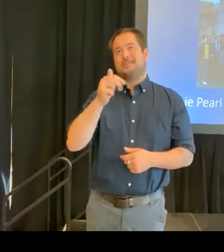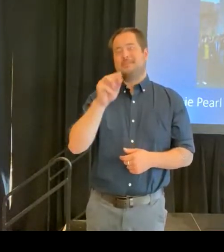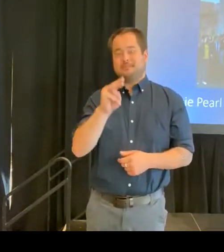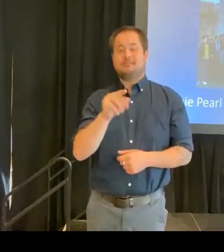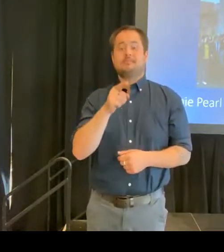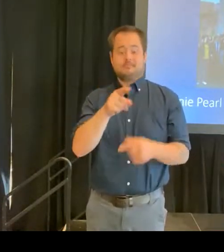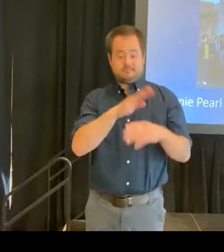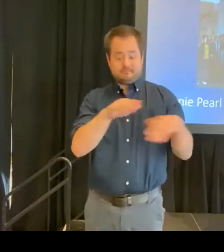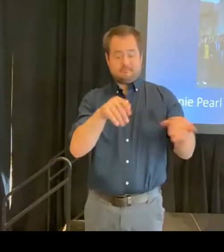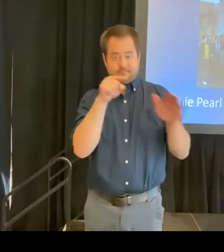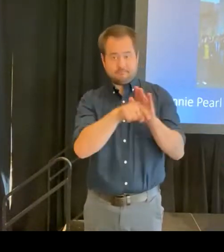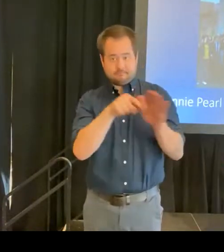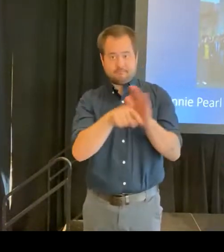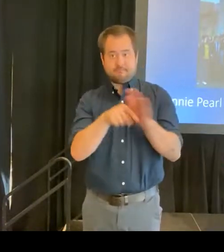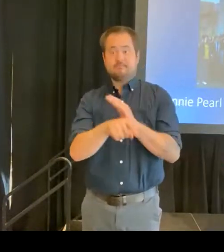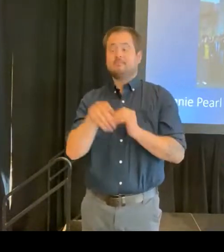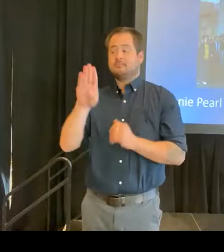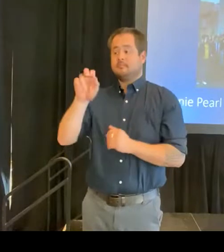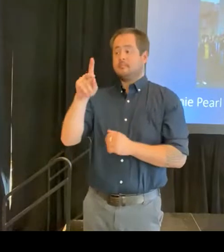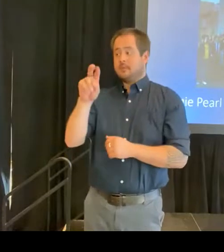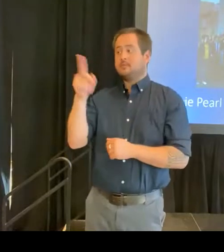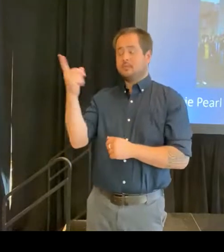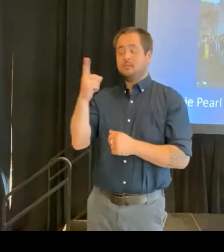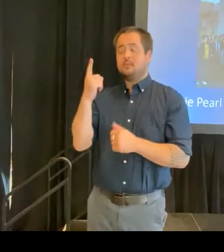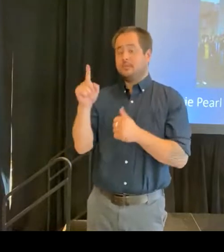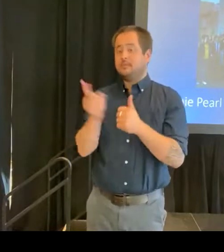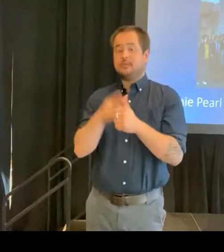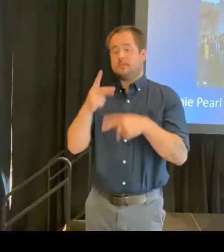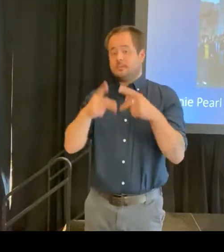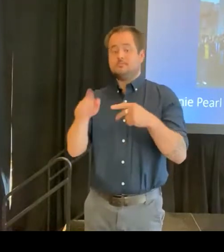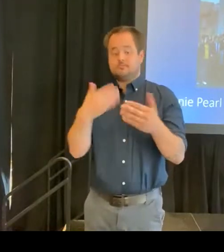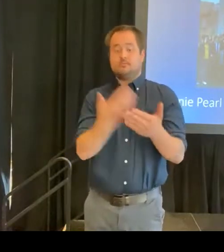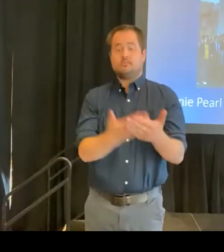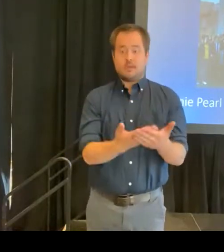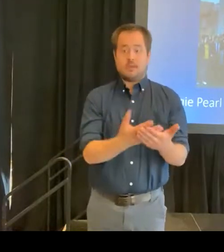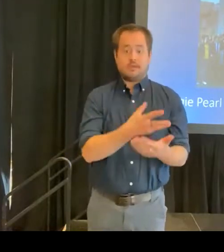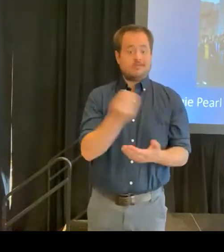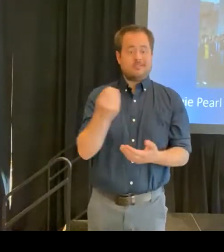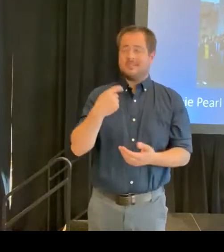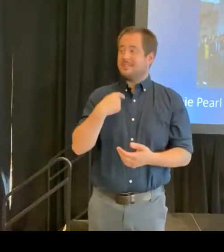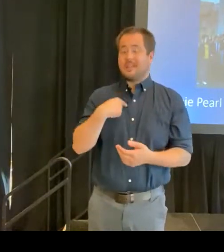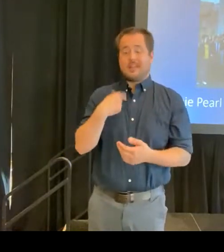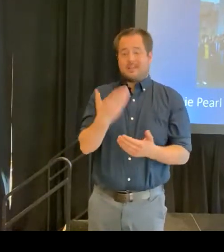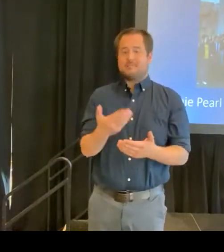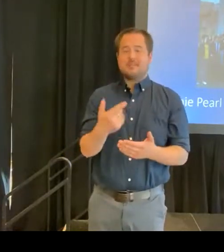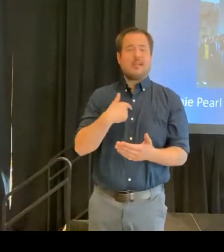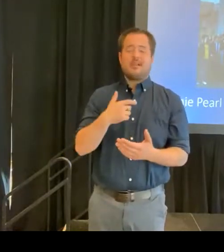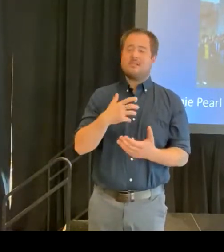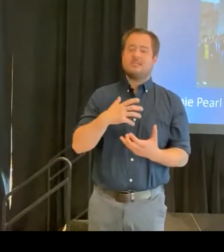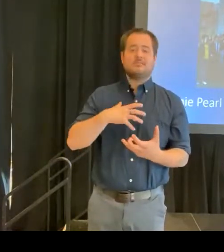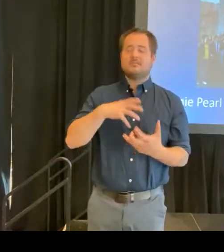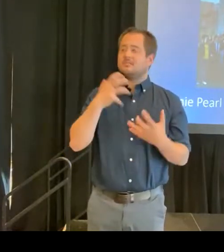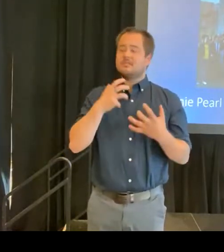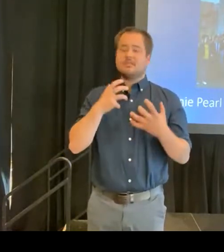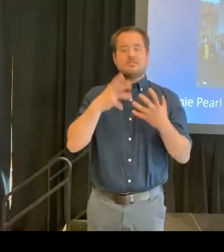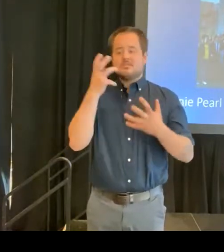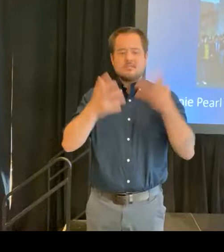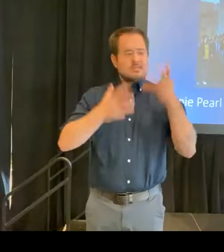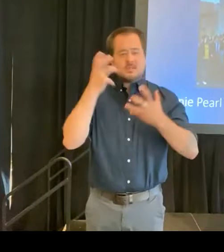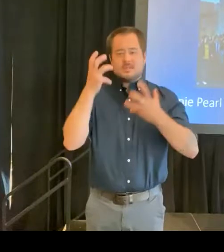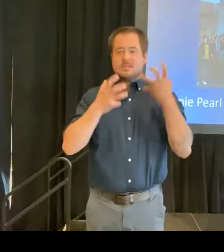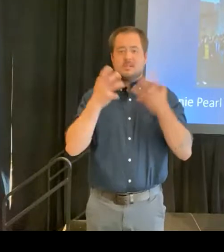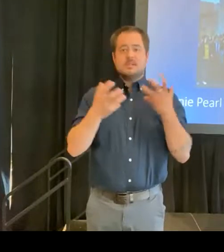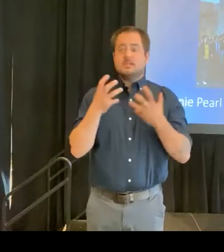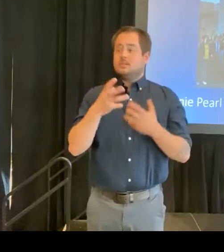And she and I was at the AG Gaston Lounge, and I'm really having a fit. But Miss Baker was calm,